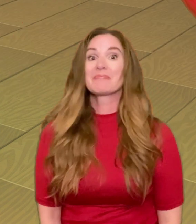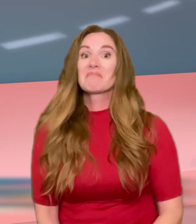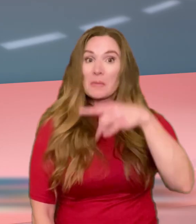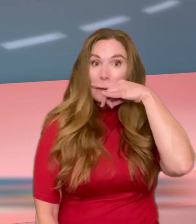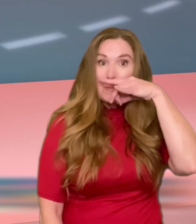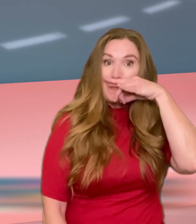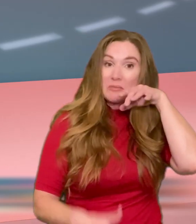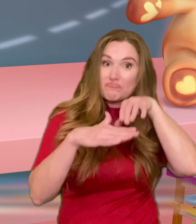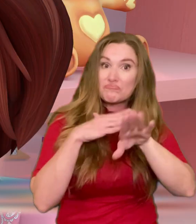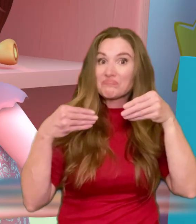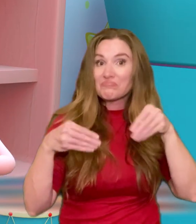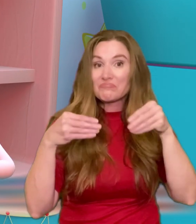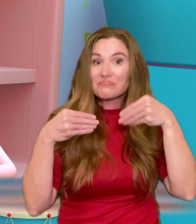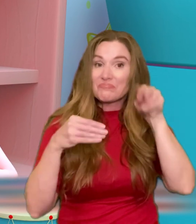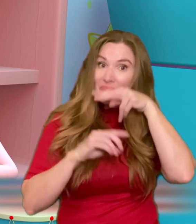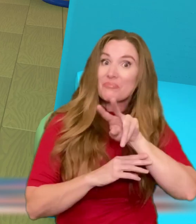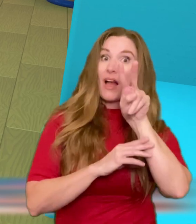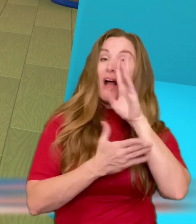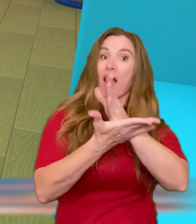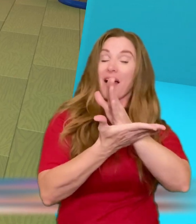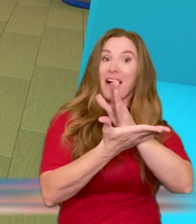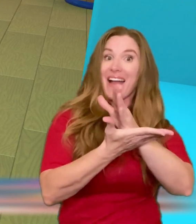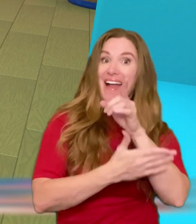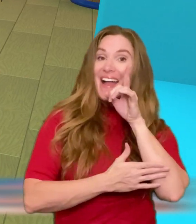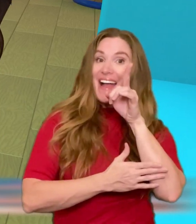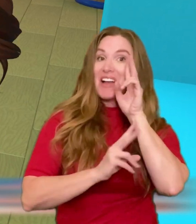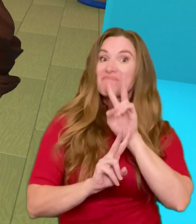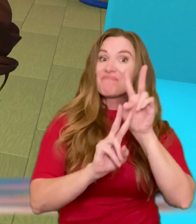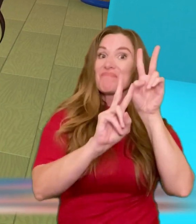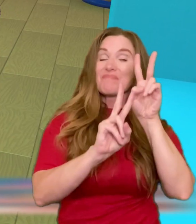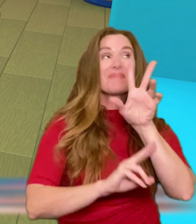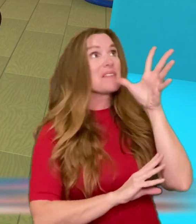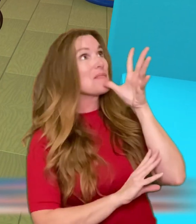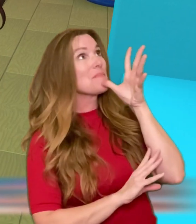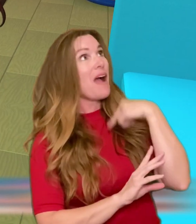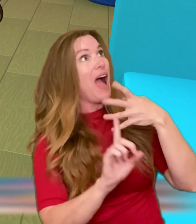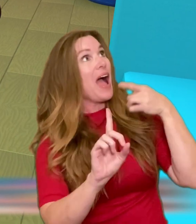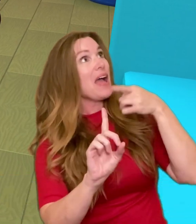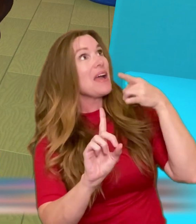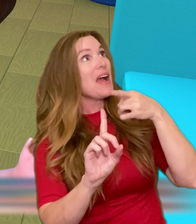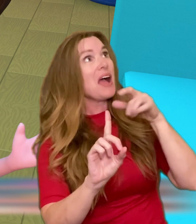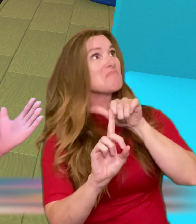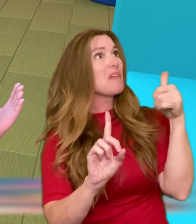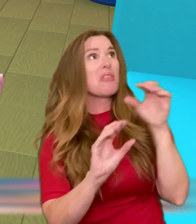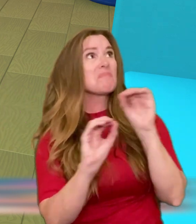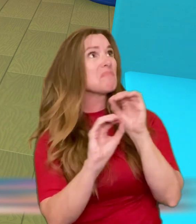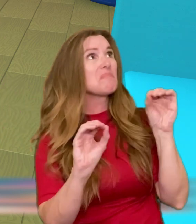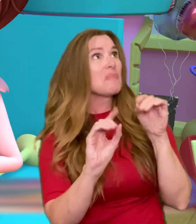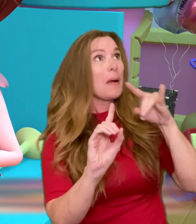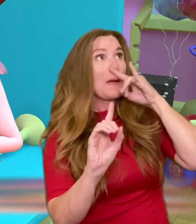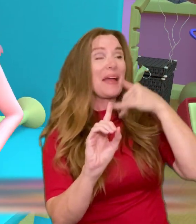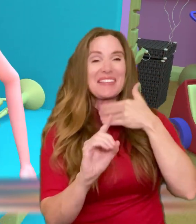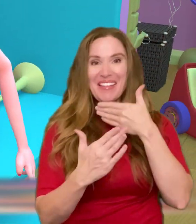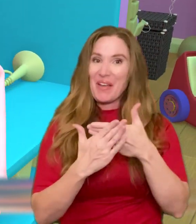A kid came into the shop Looked up and shouted stop She looked at her mother I won't buy